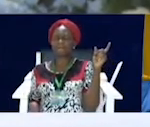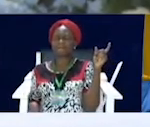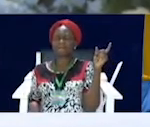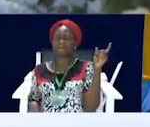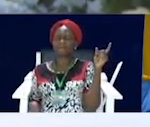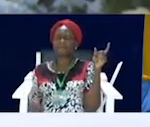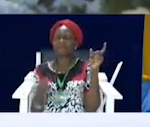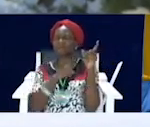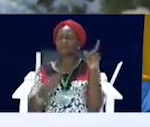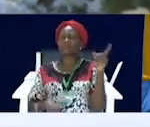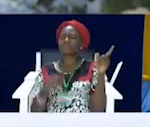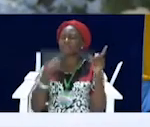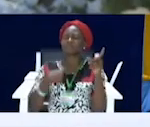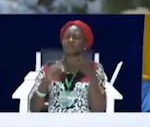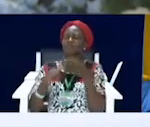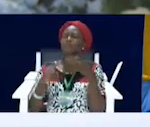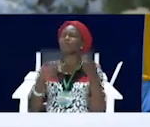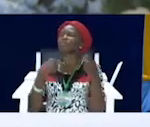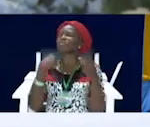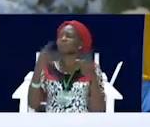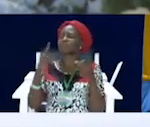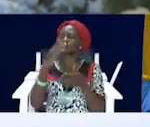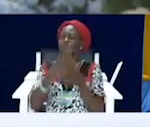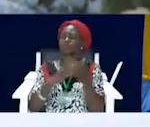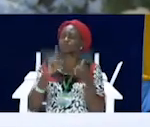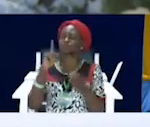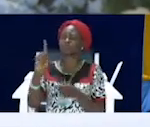the Lord asked me to tell someone